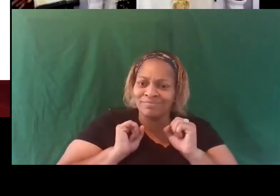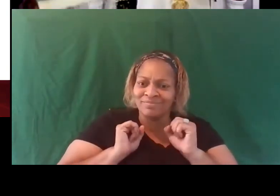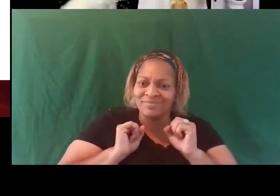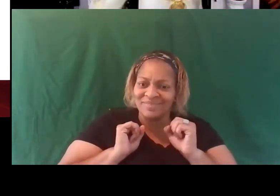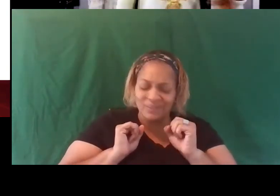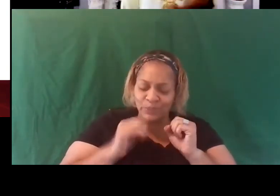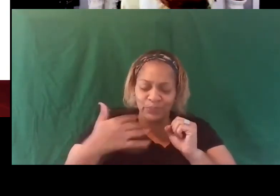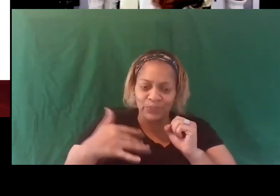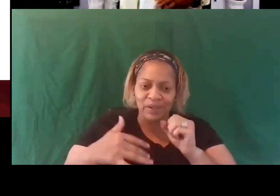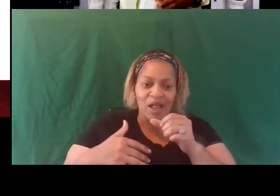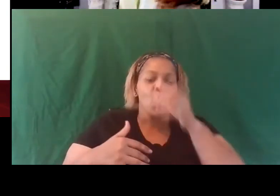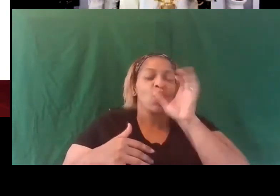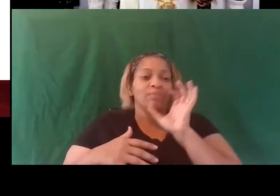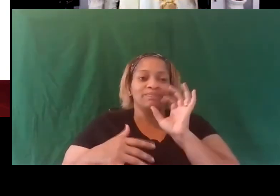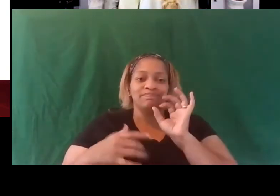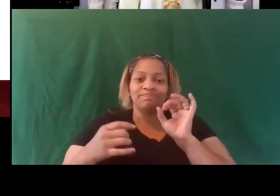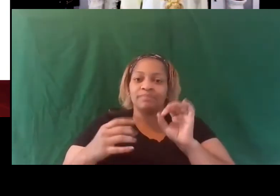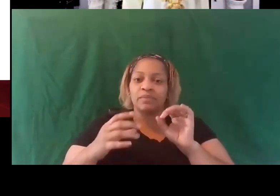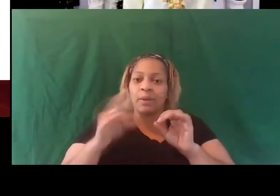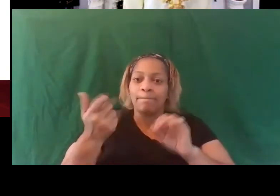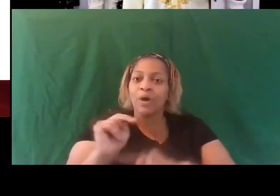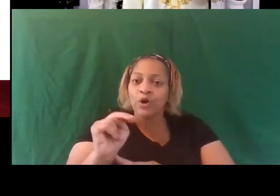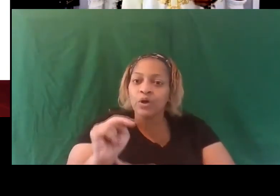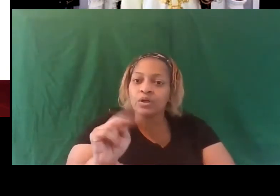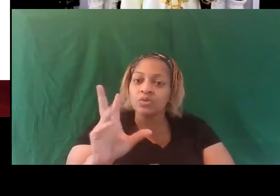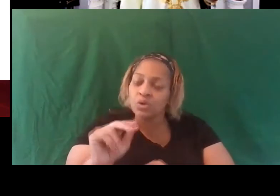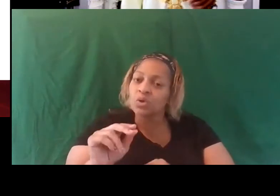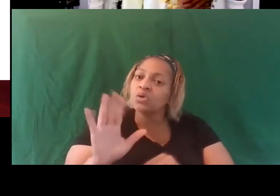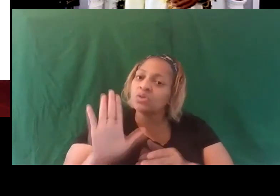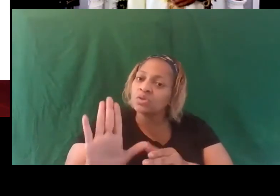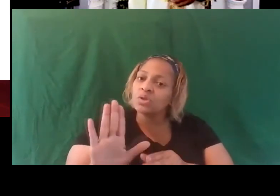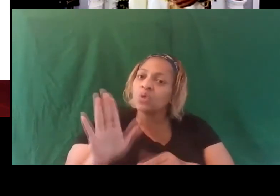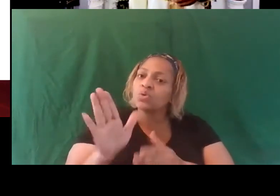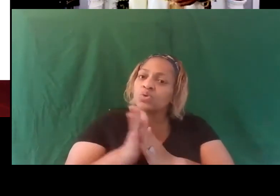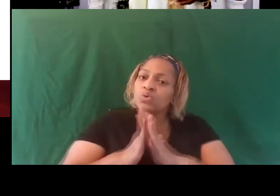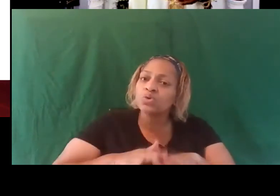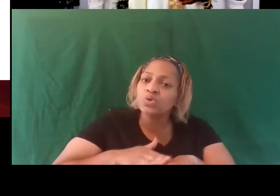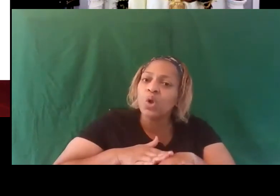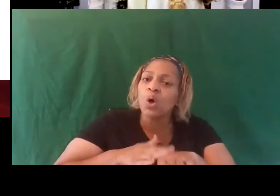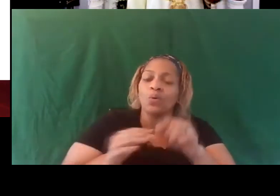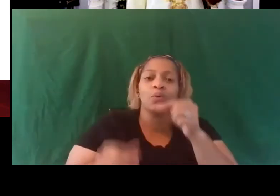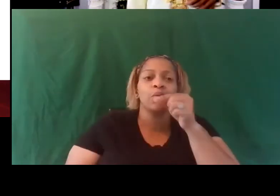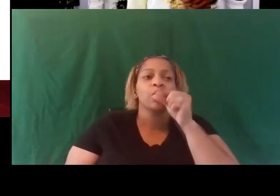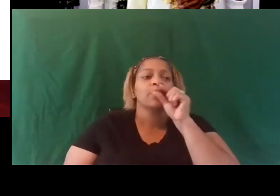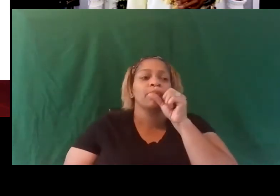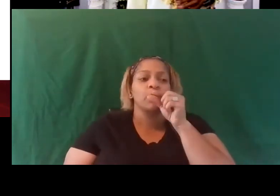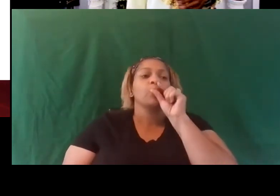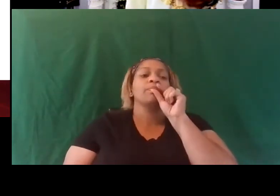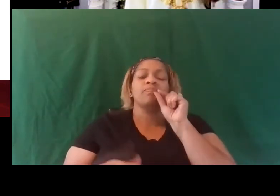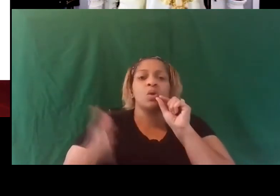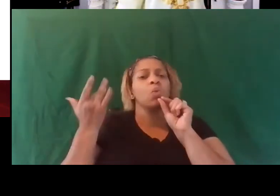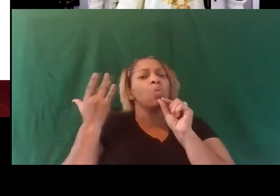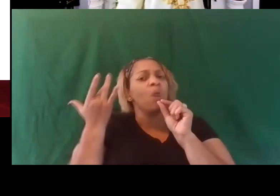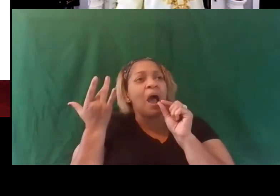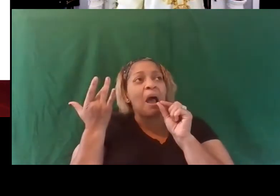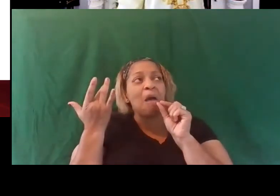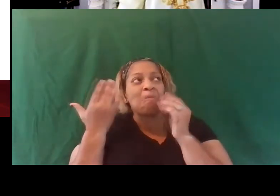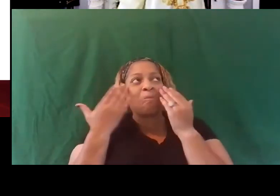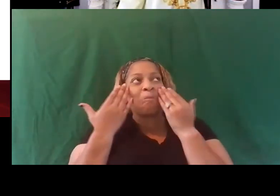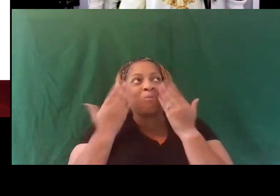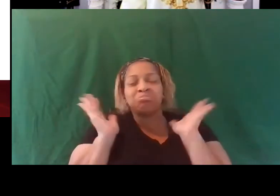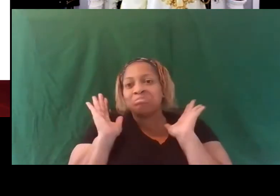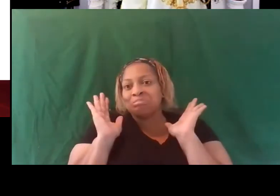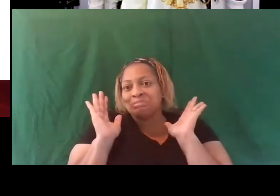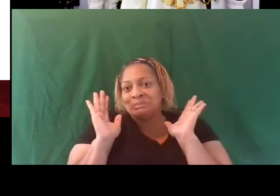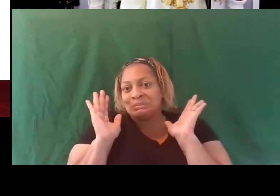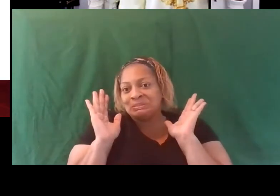My tongue fell out. I burned myself. So it's sip, sip. But why two sips? I don't know. I honestly don't.